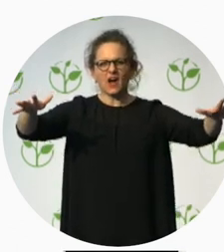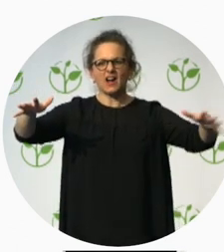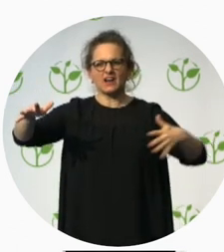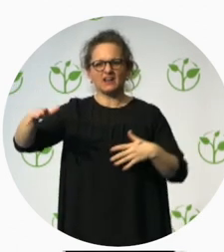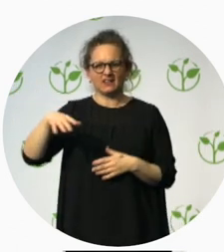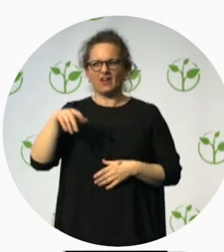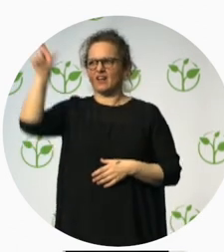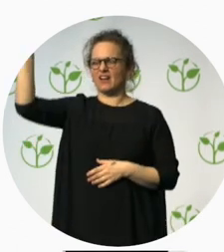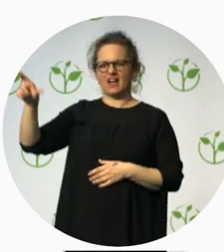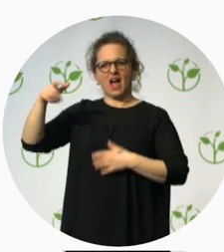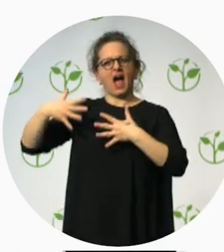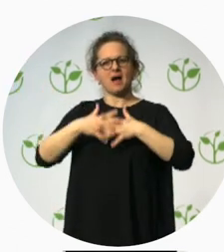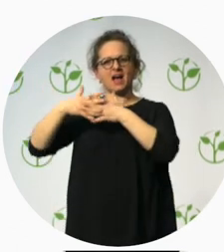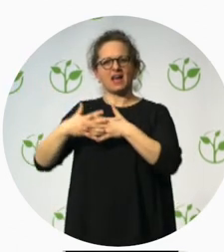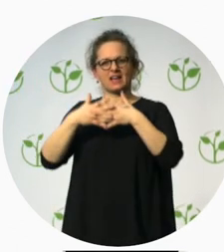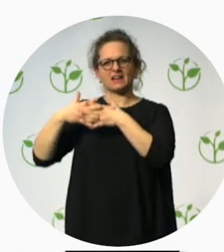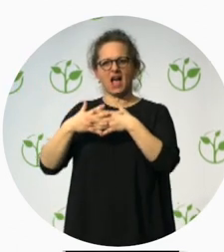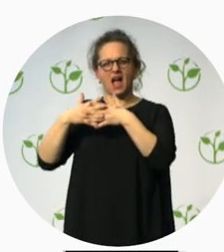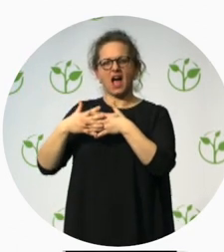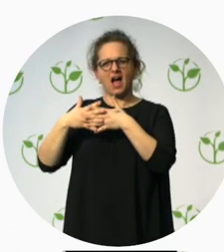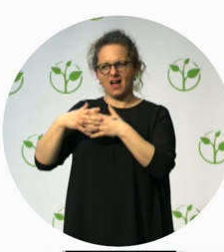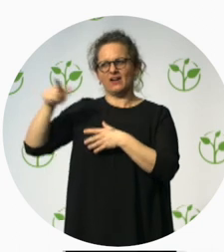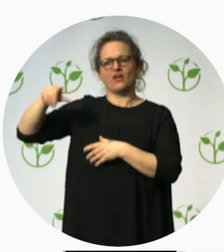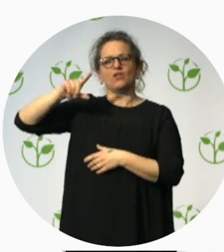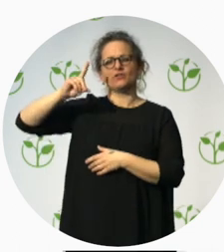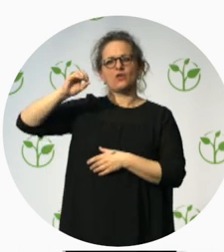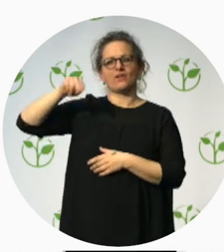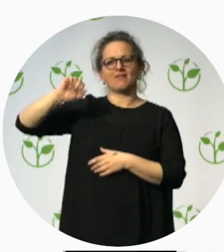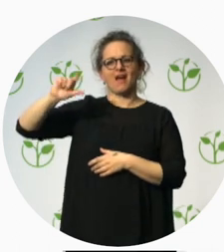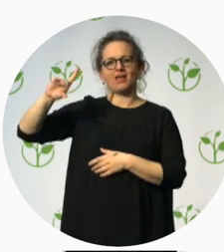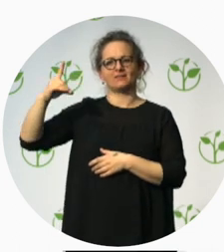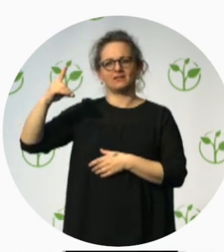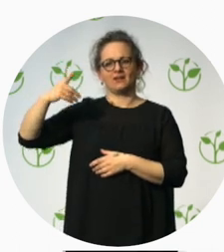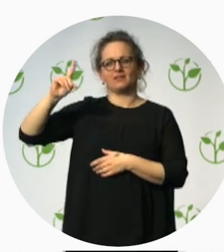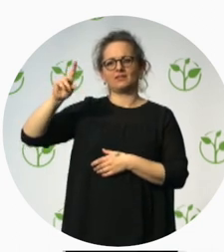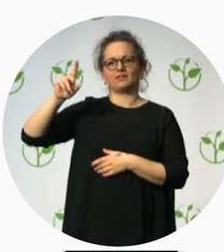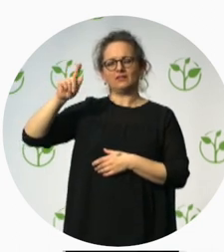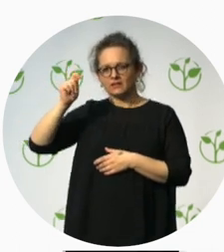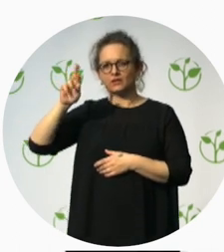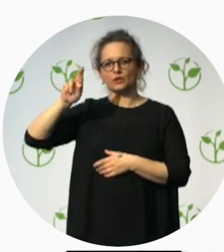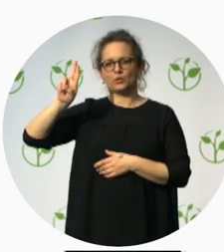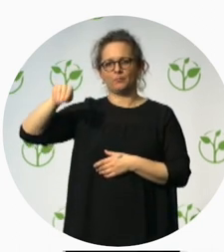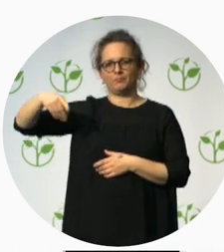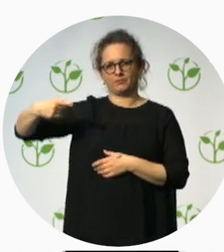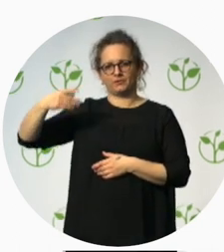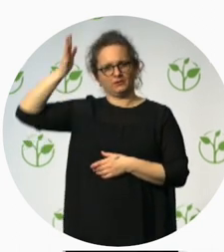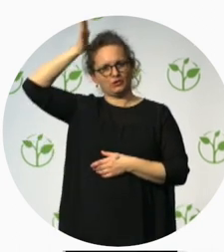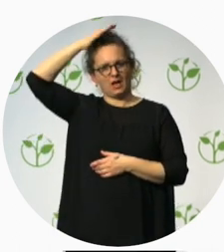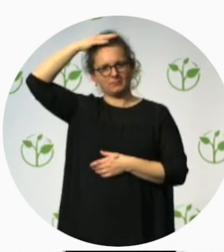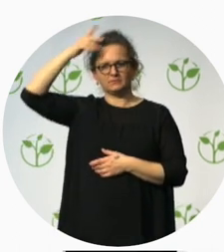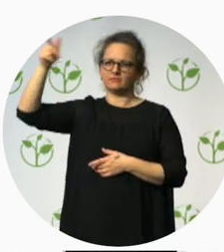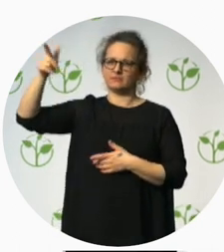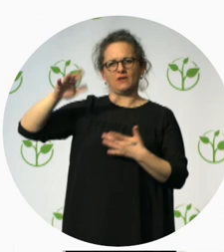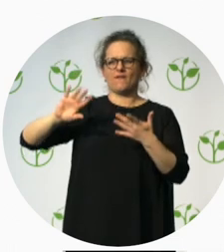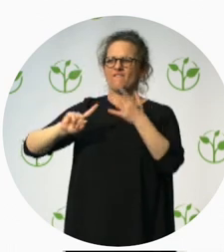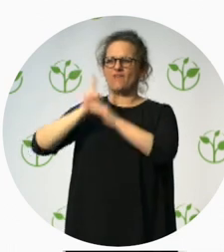three. So can I just ask you, can we just get out and tweet and let's beat Trump and get to number one in the next hour and a